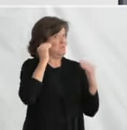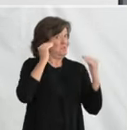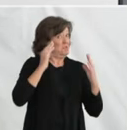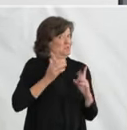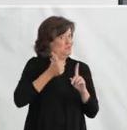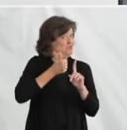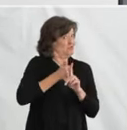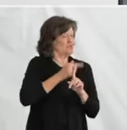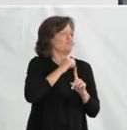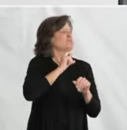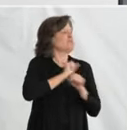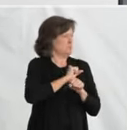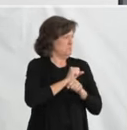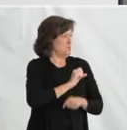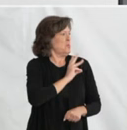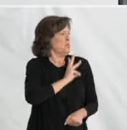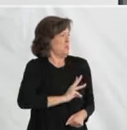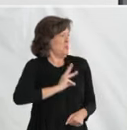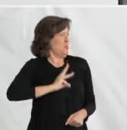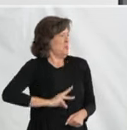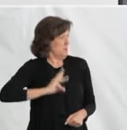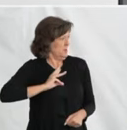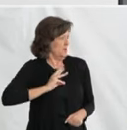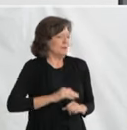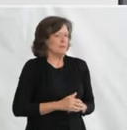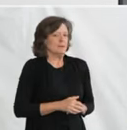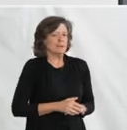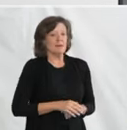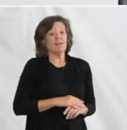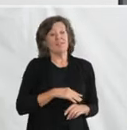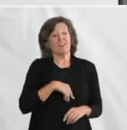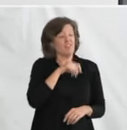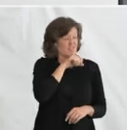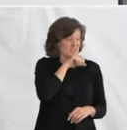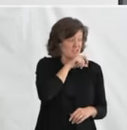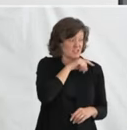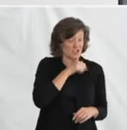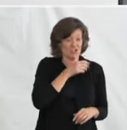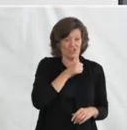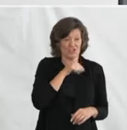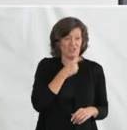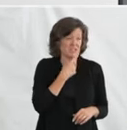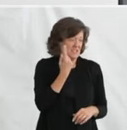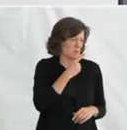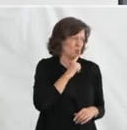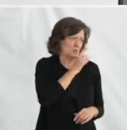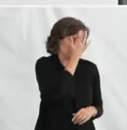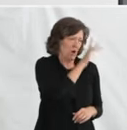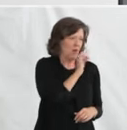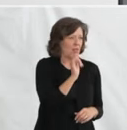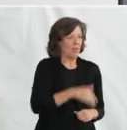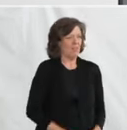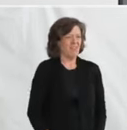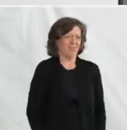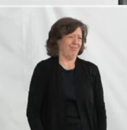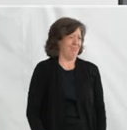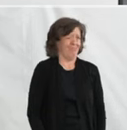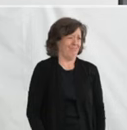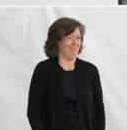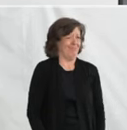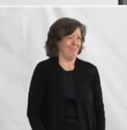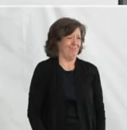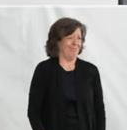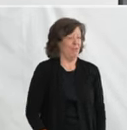Wonder Woman. And then Alicia would say something really intelligent back, like, uh-uh. To which I